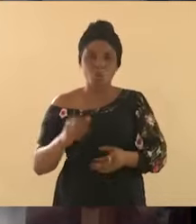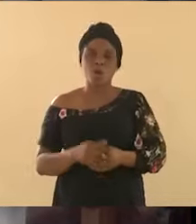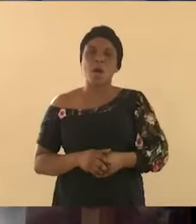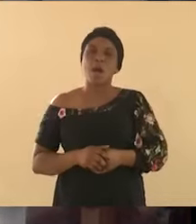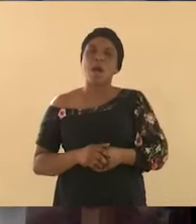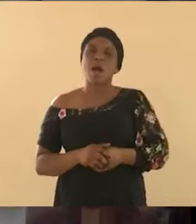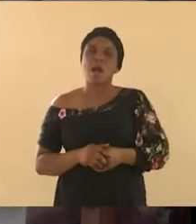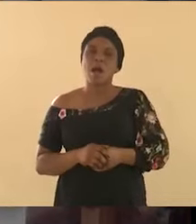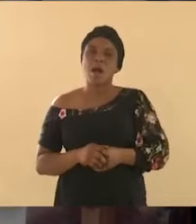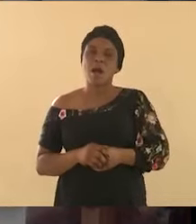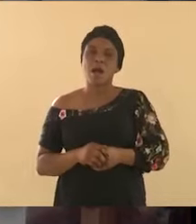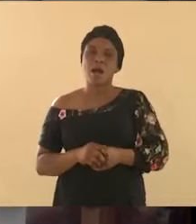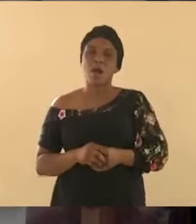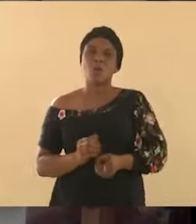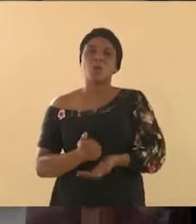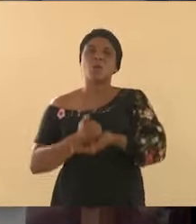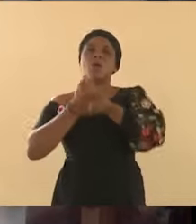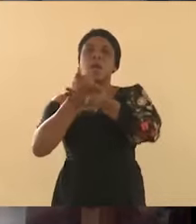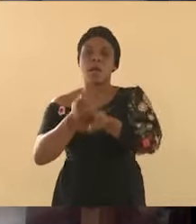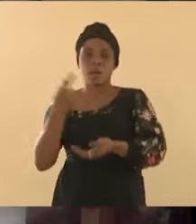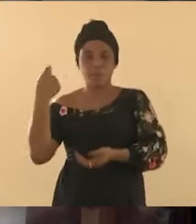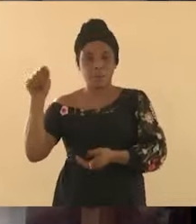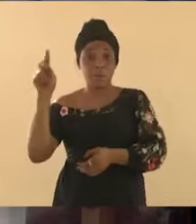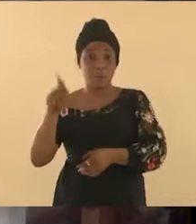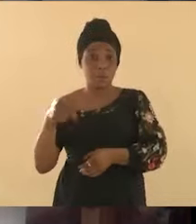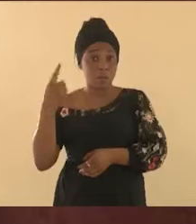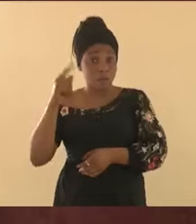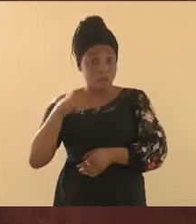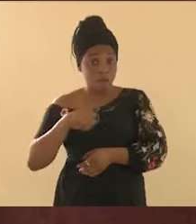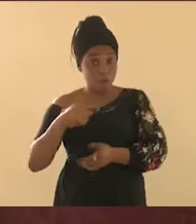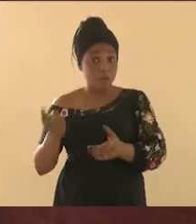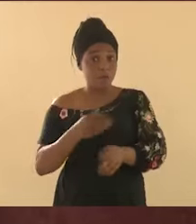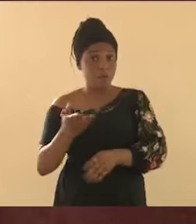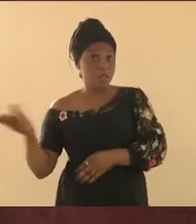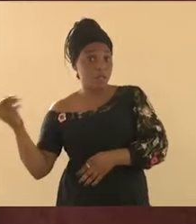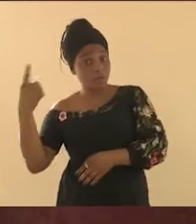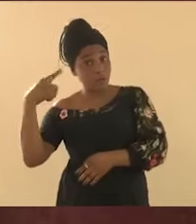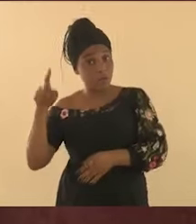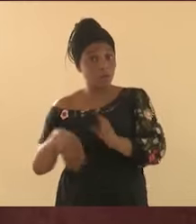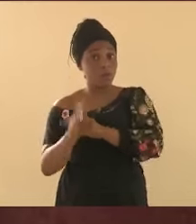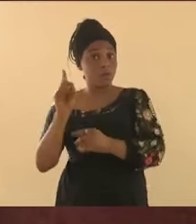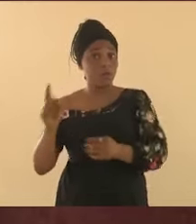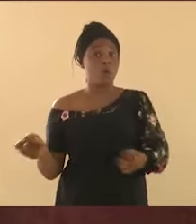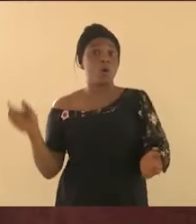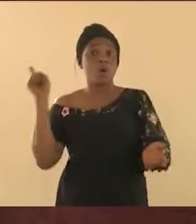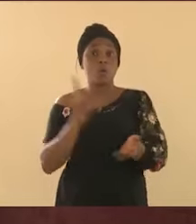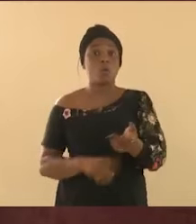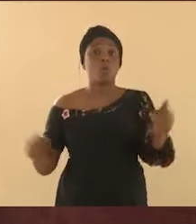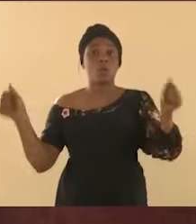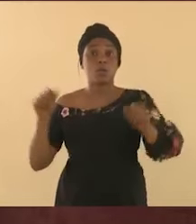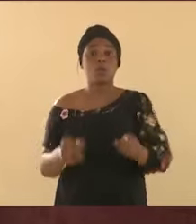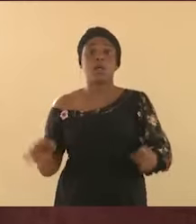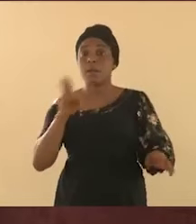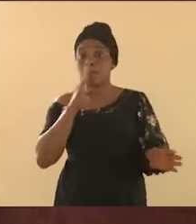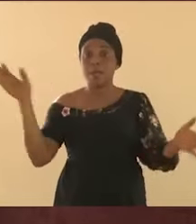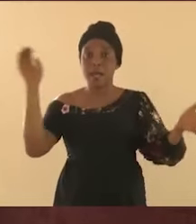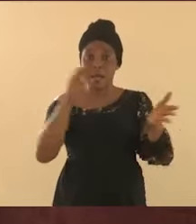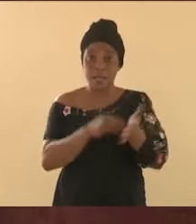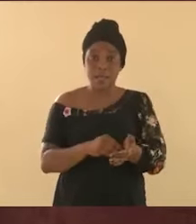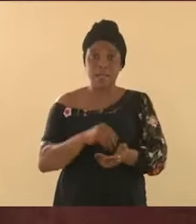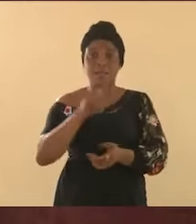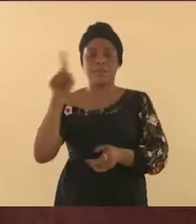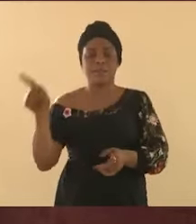how would you console the person with today's reading? For me, the first thing is that if God is for you, what can be against you? No,